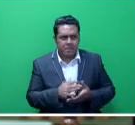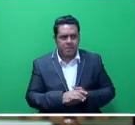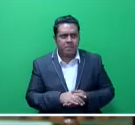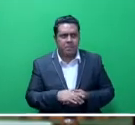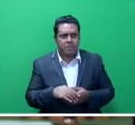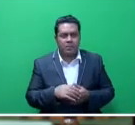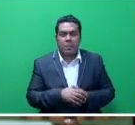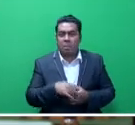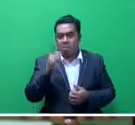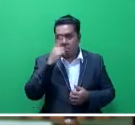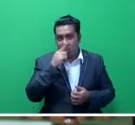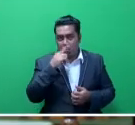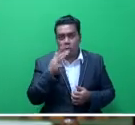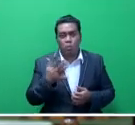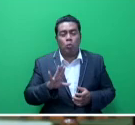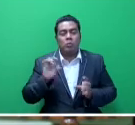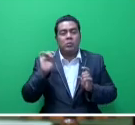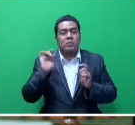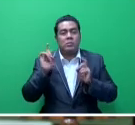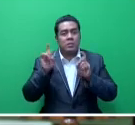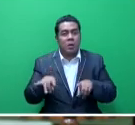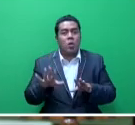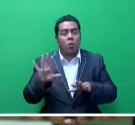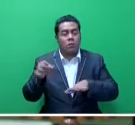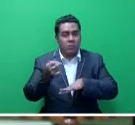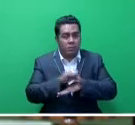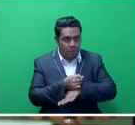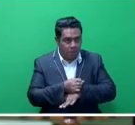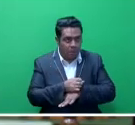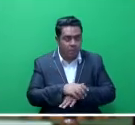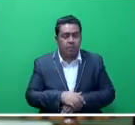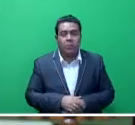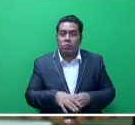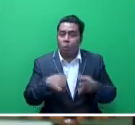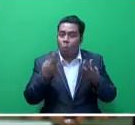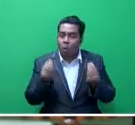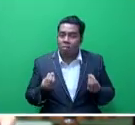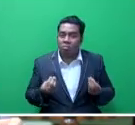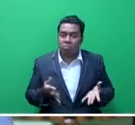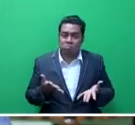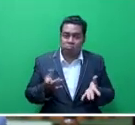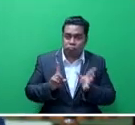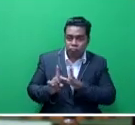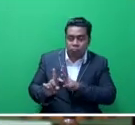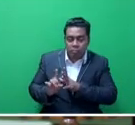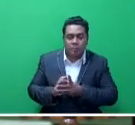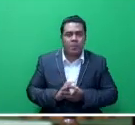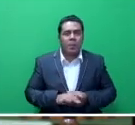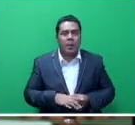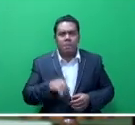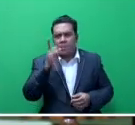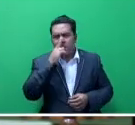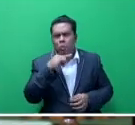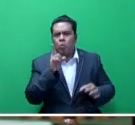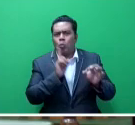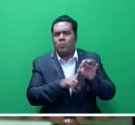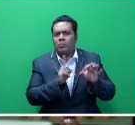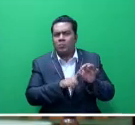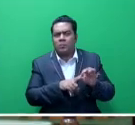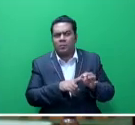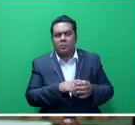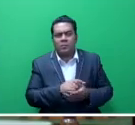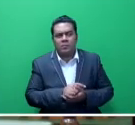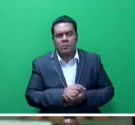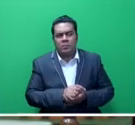reside overseas and can hide away behind the comfort of wealth and privilege. Those who question the safety and the legitimacy of